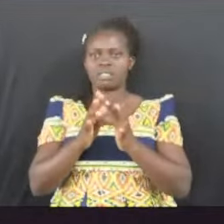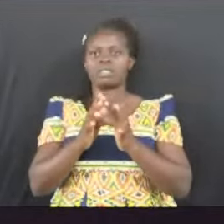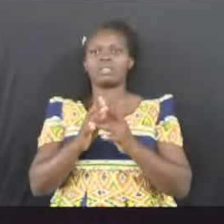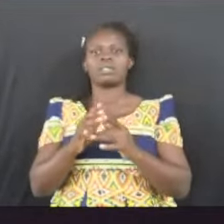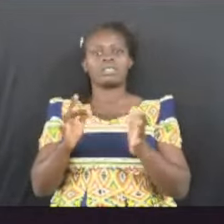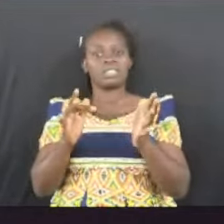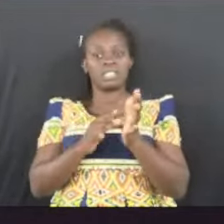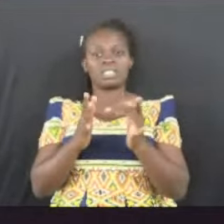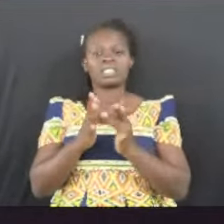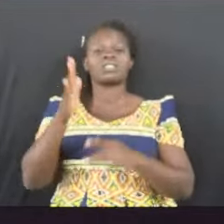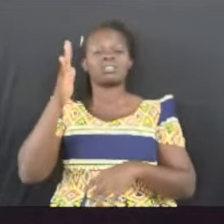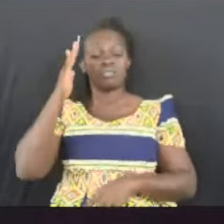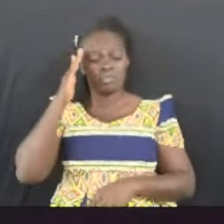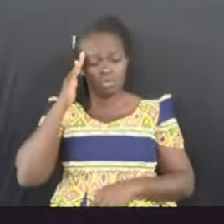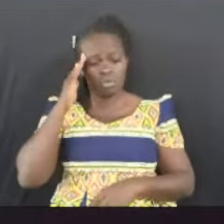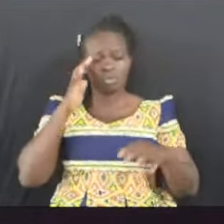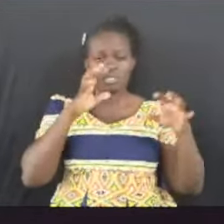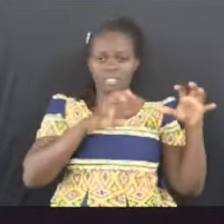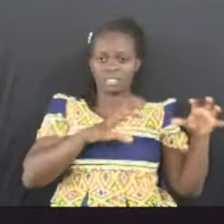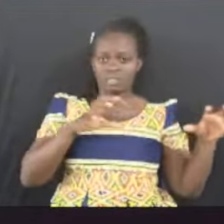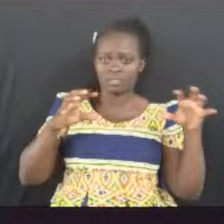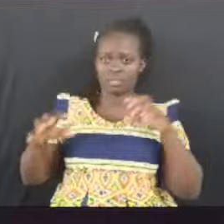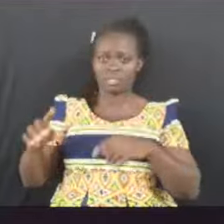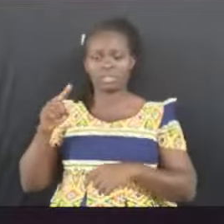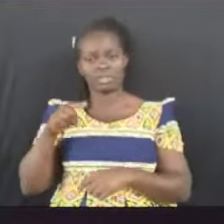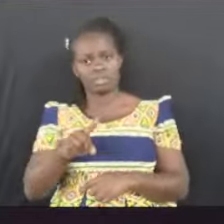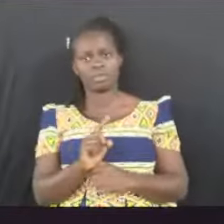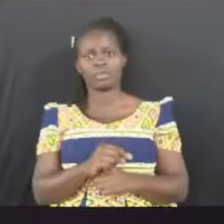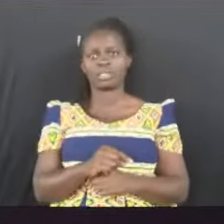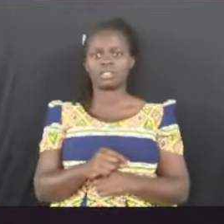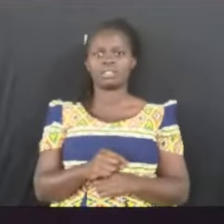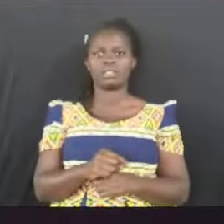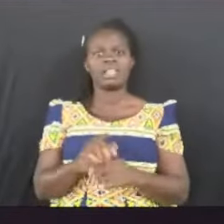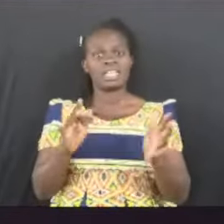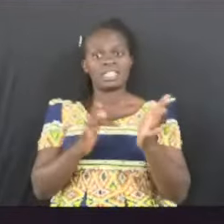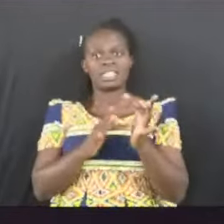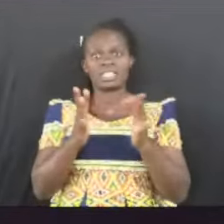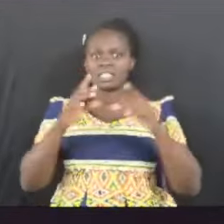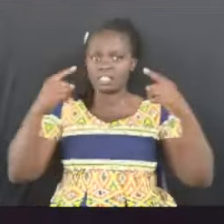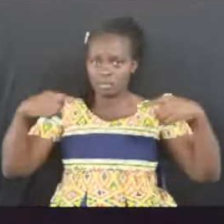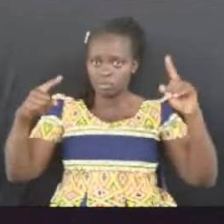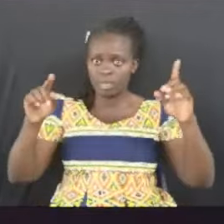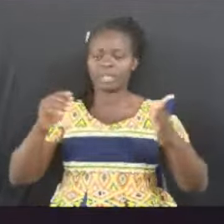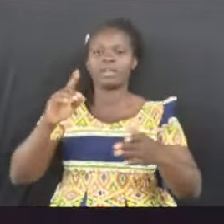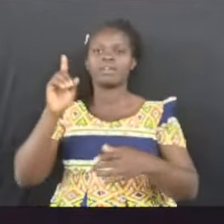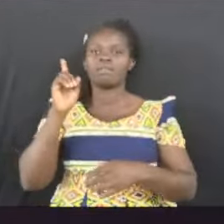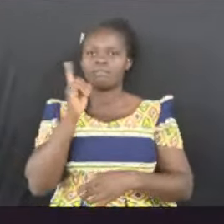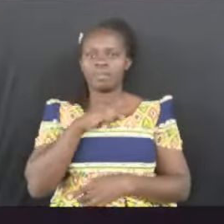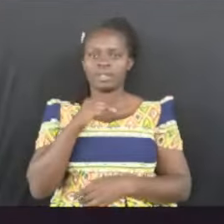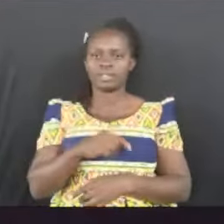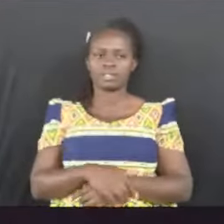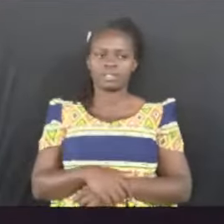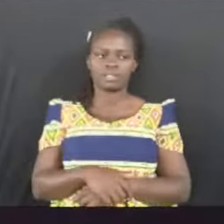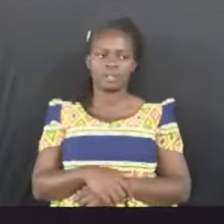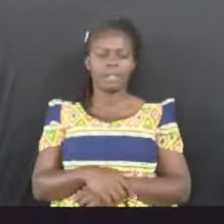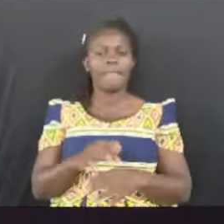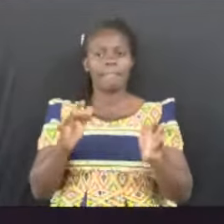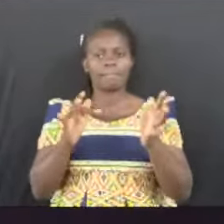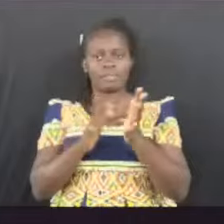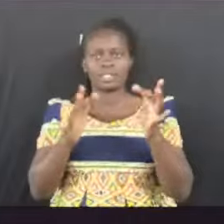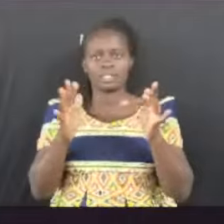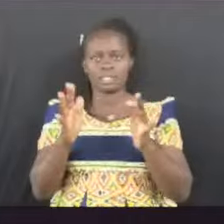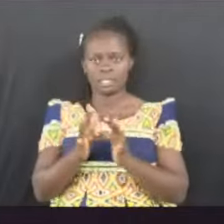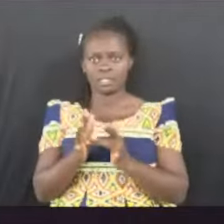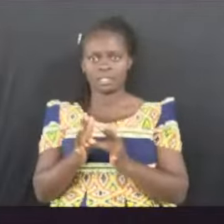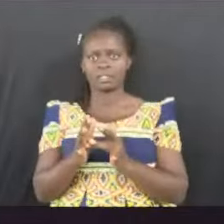story. And not only, he has succeeded where we have fallen. And not only that, Jesus, as